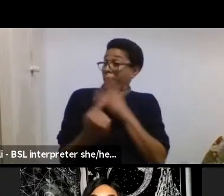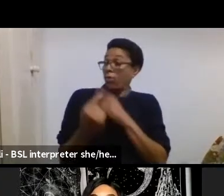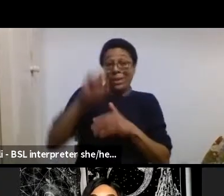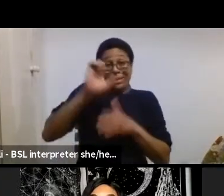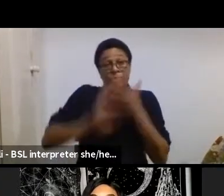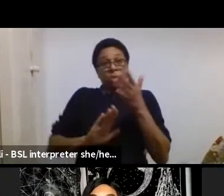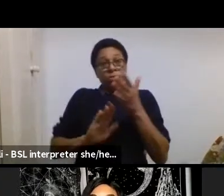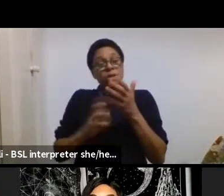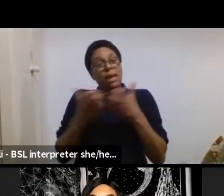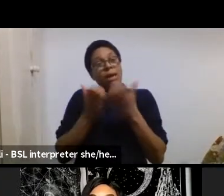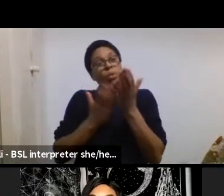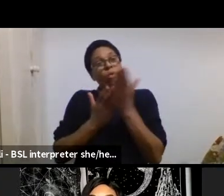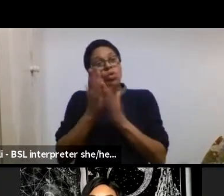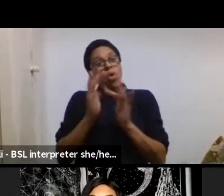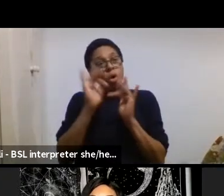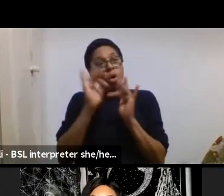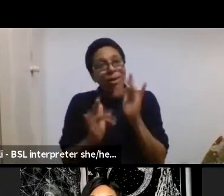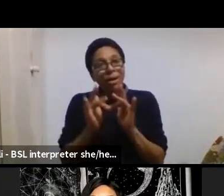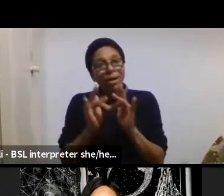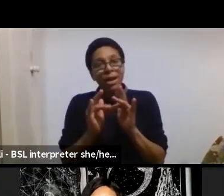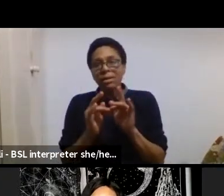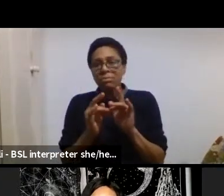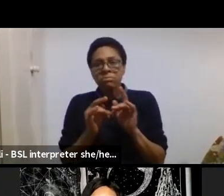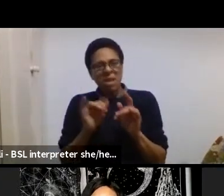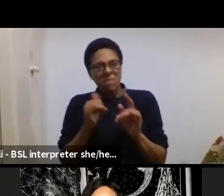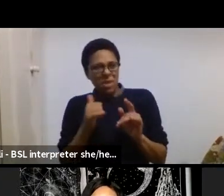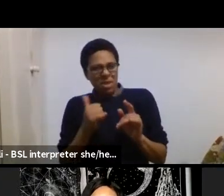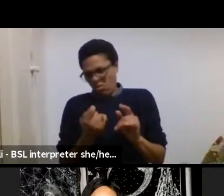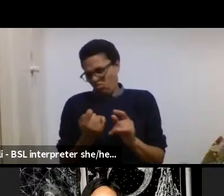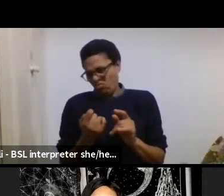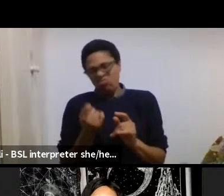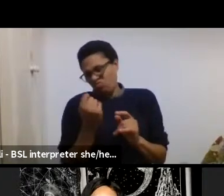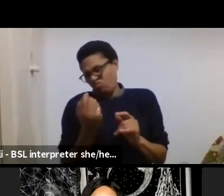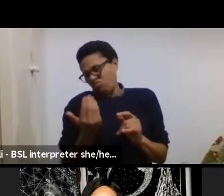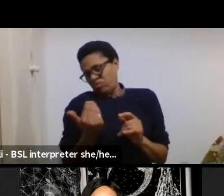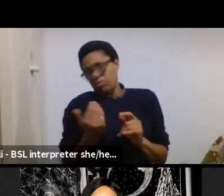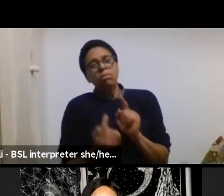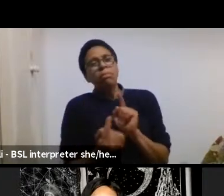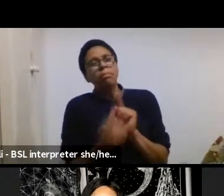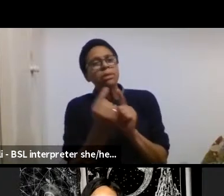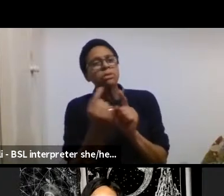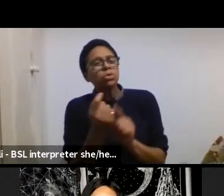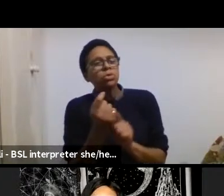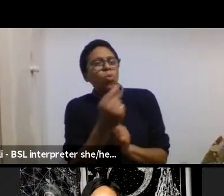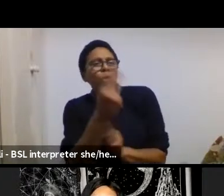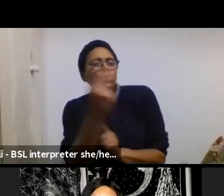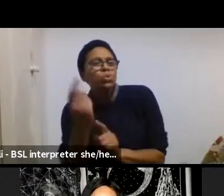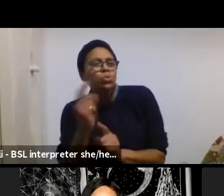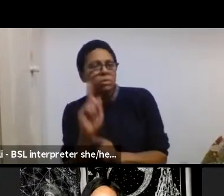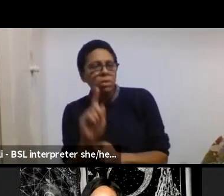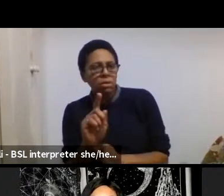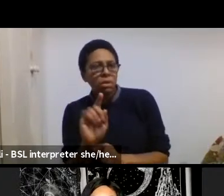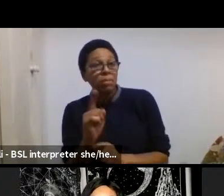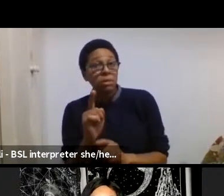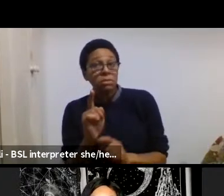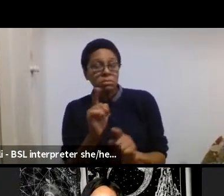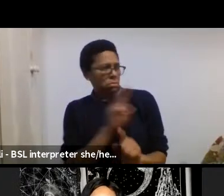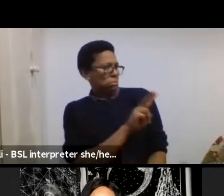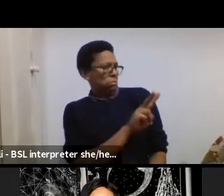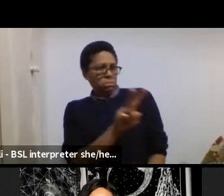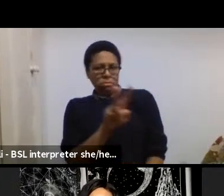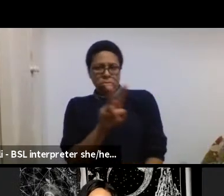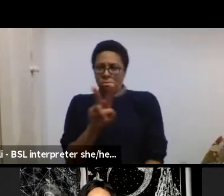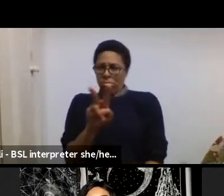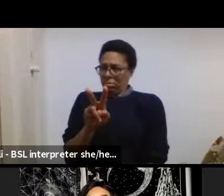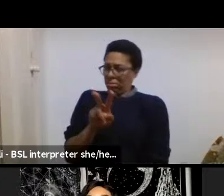very recently meeting a couple of people, because we're such a wide spectrum, it can be difficult for us to